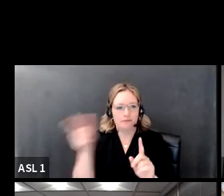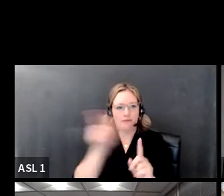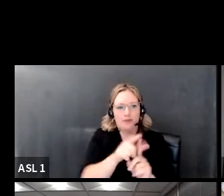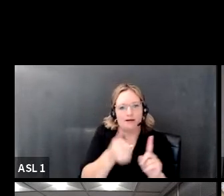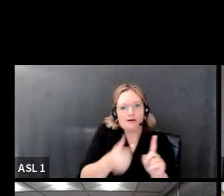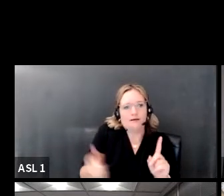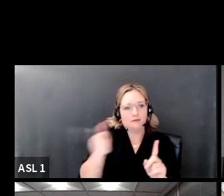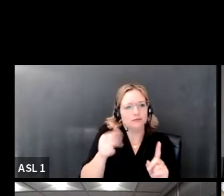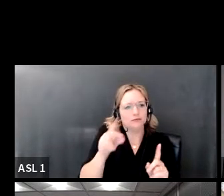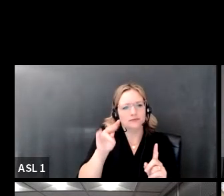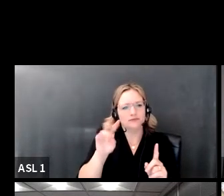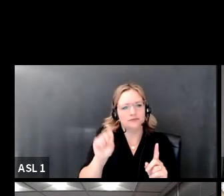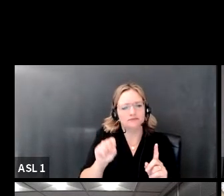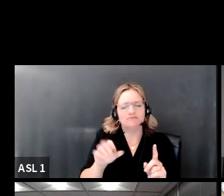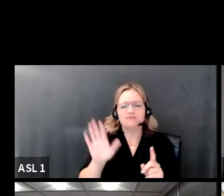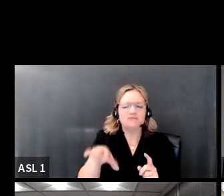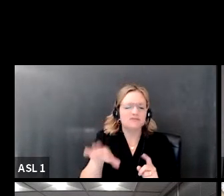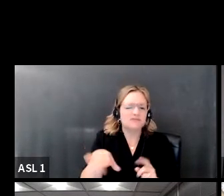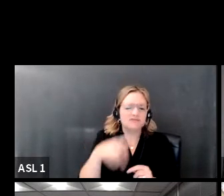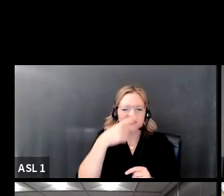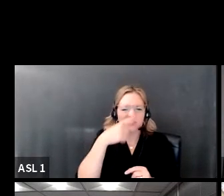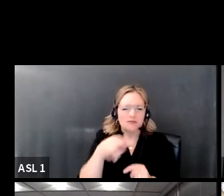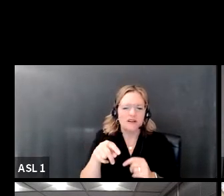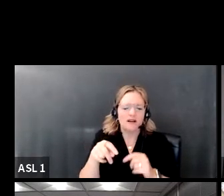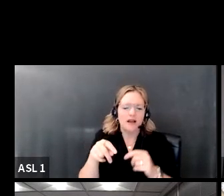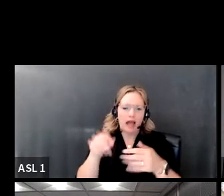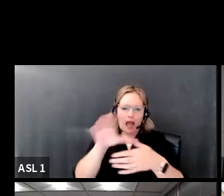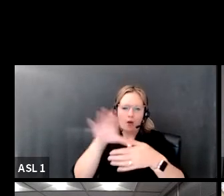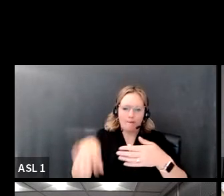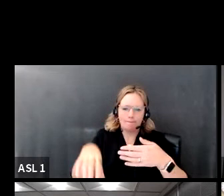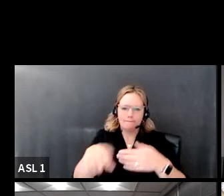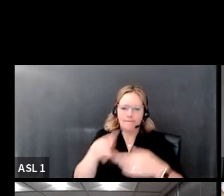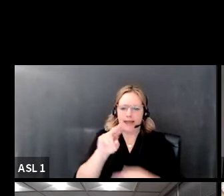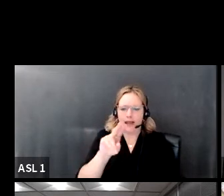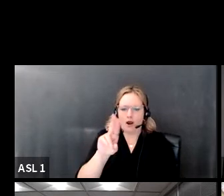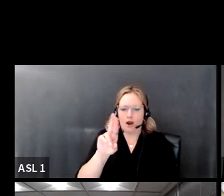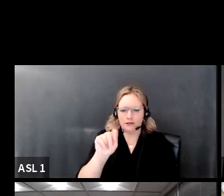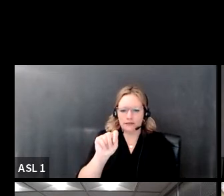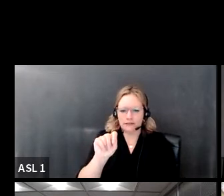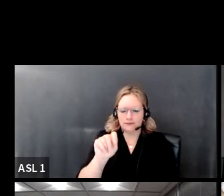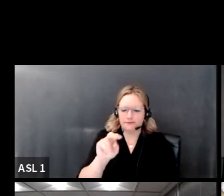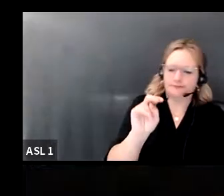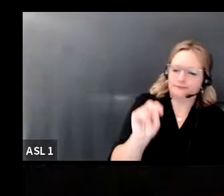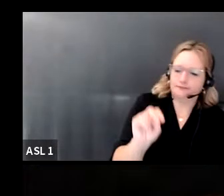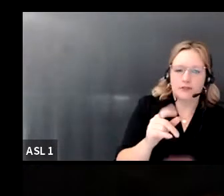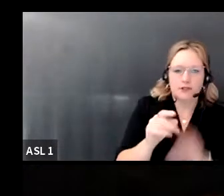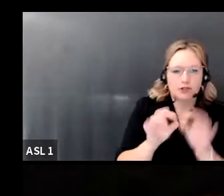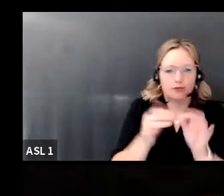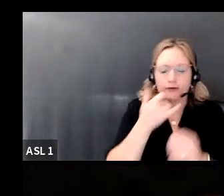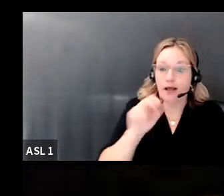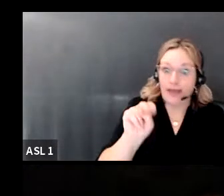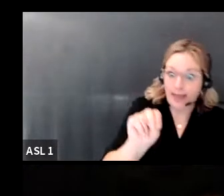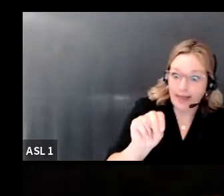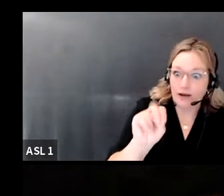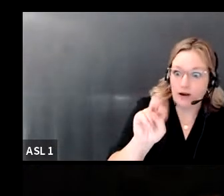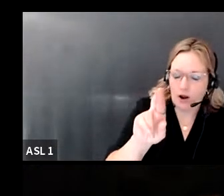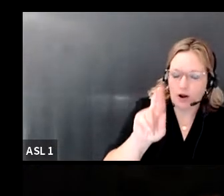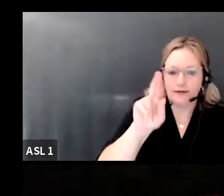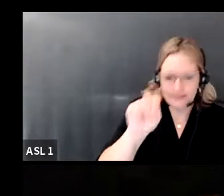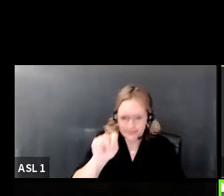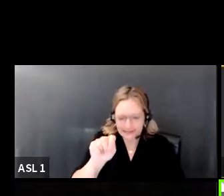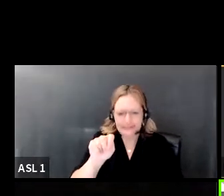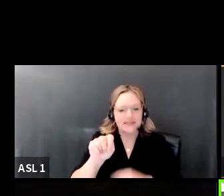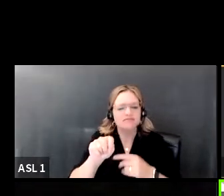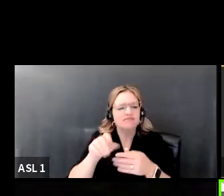explain to me what the expected outcomes of the nrts are expected outcomes very